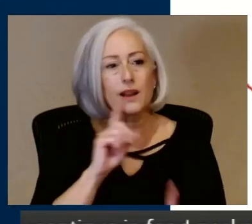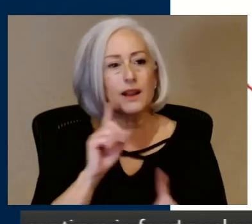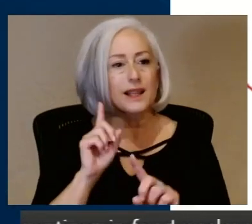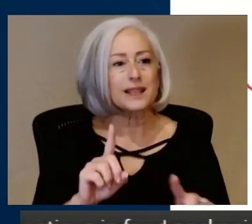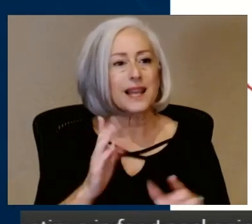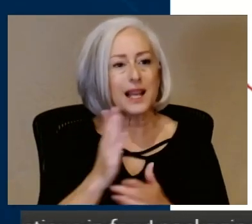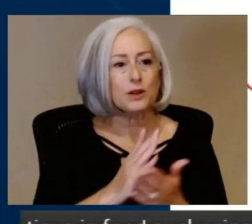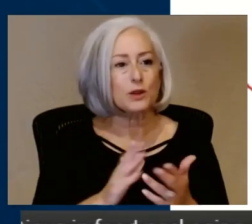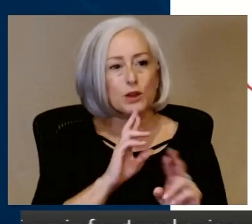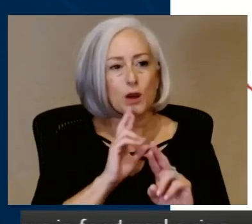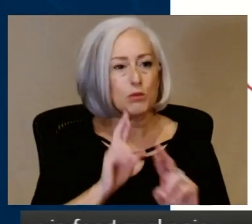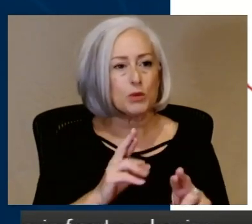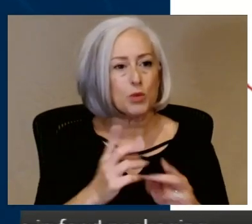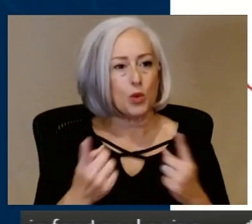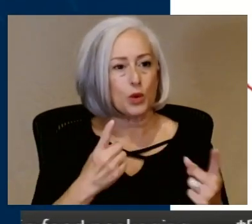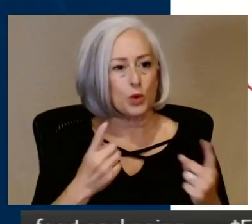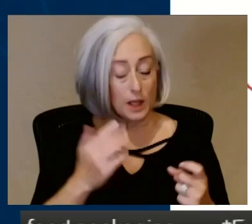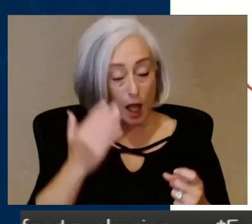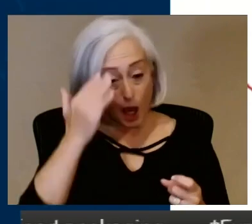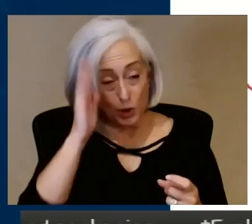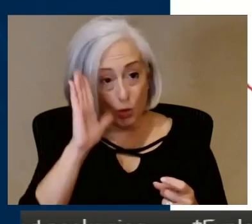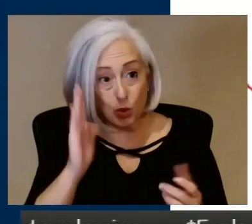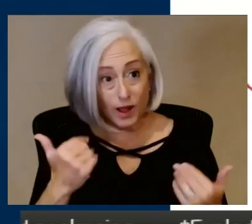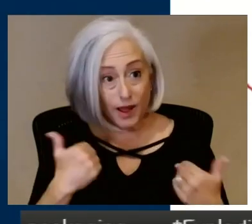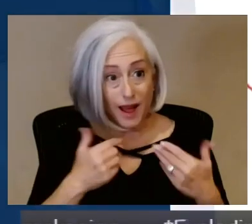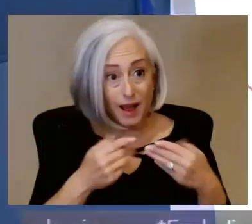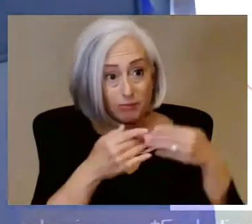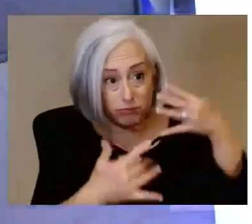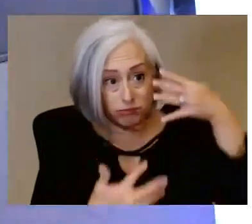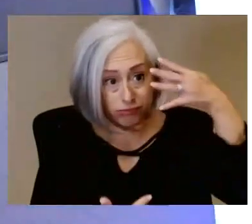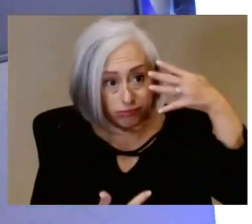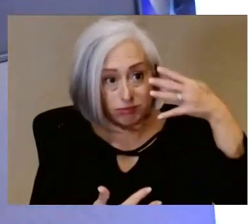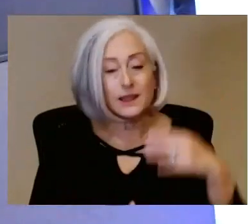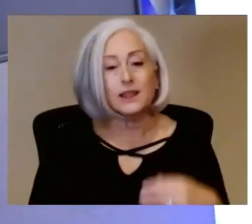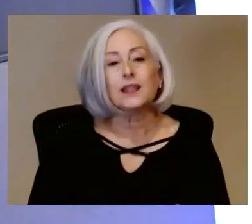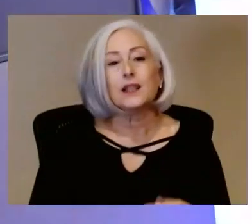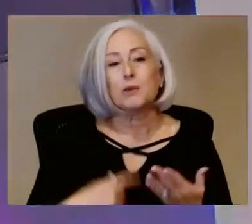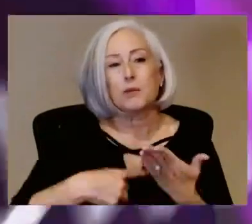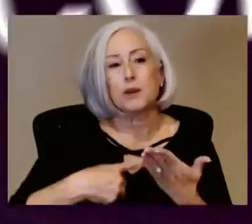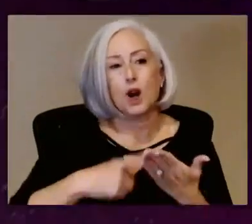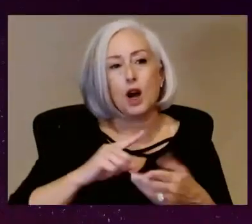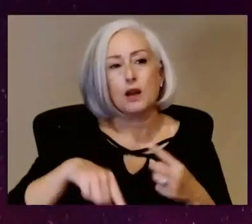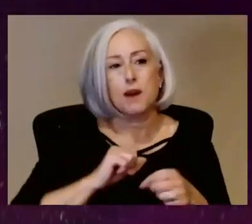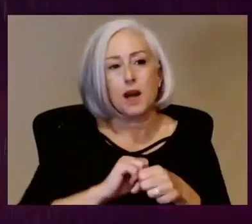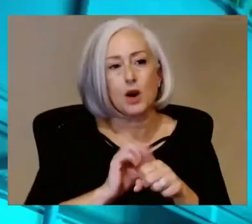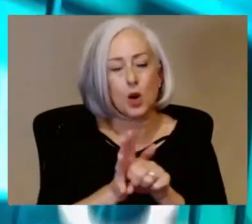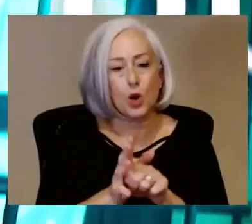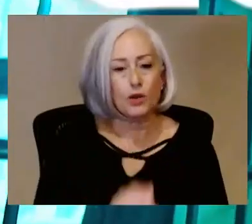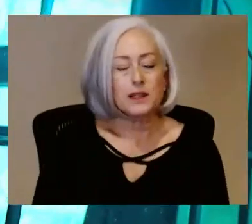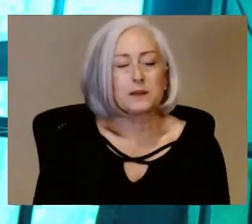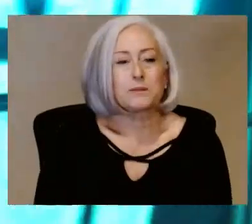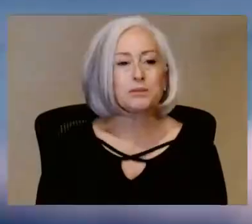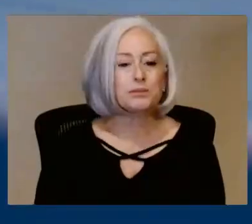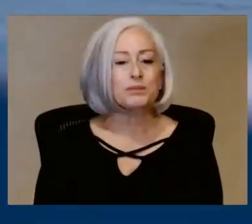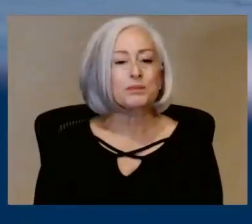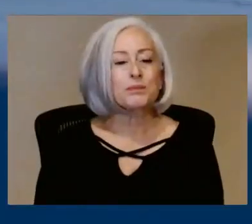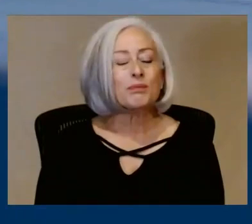knew they'd be coming in when we knew we'd be talking about COVID today, but I do want to ask you